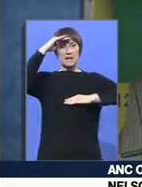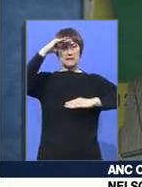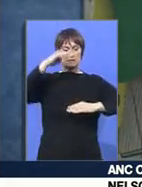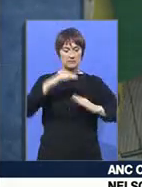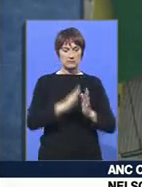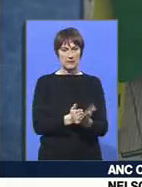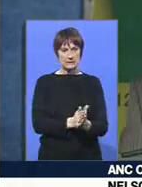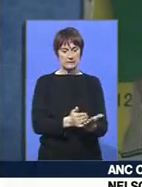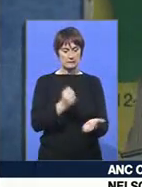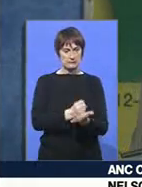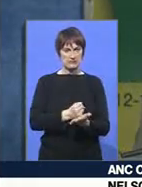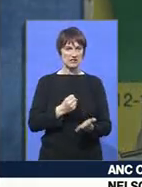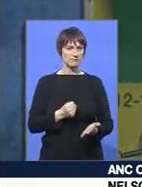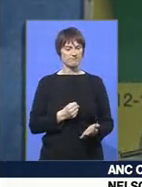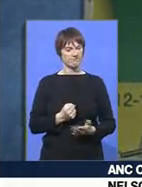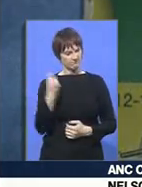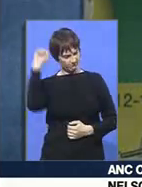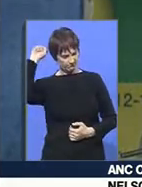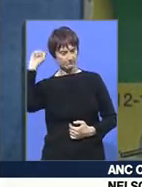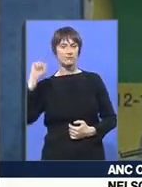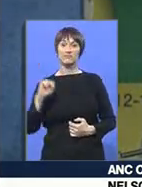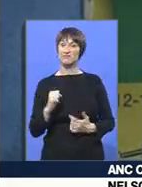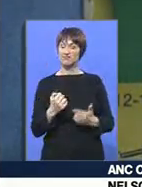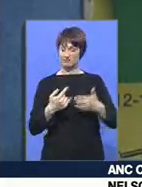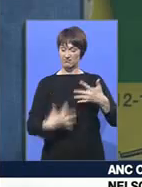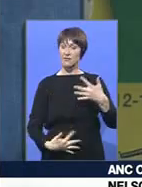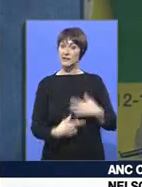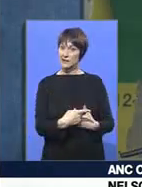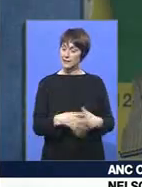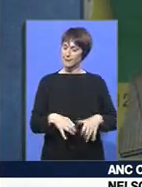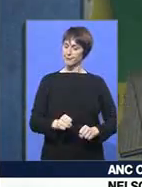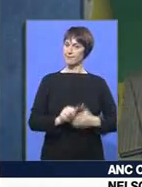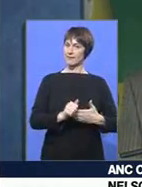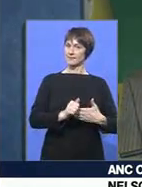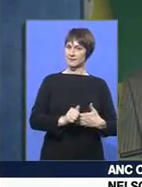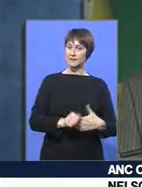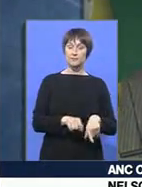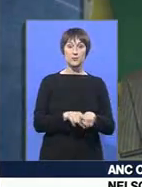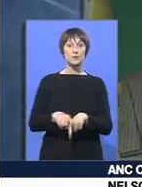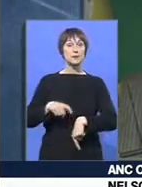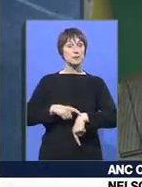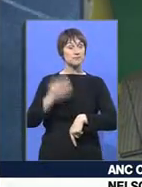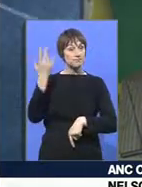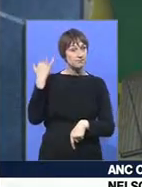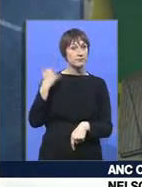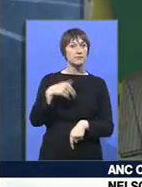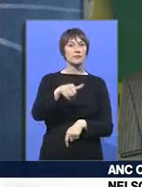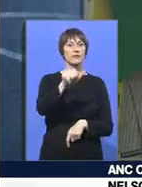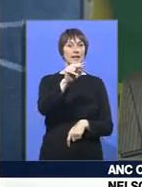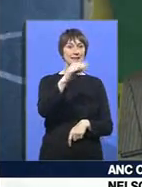The ANC had also joined forces with the Congress of